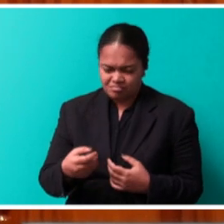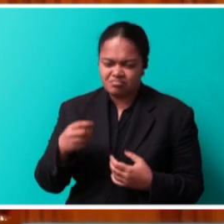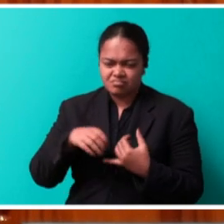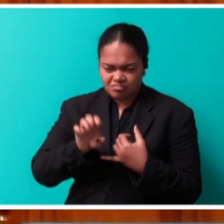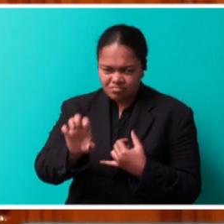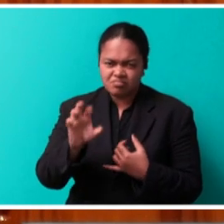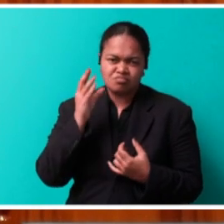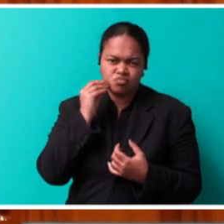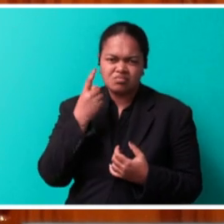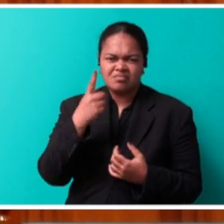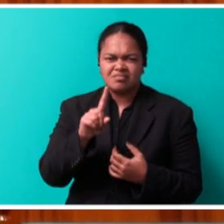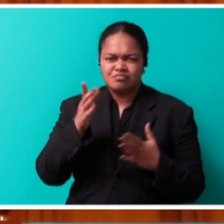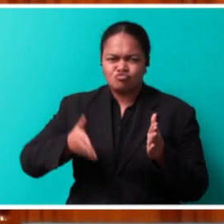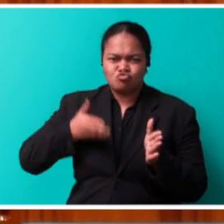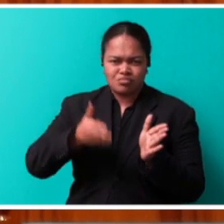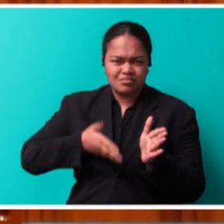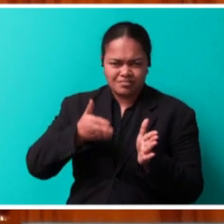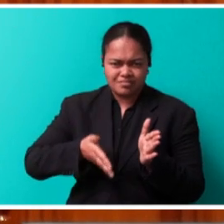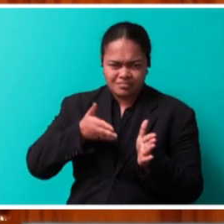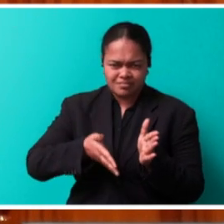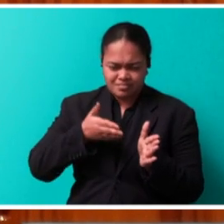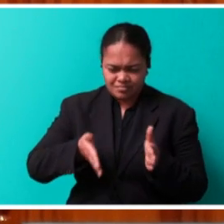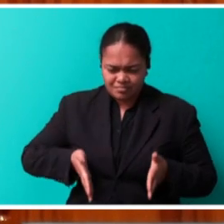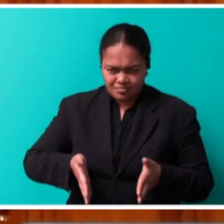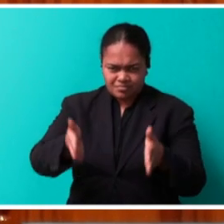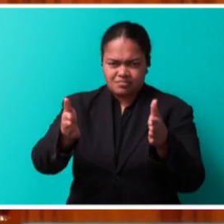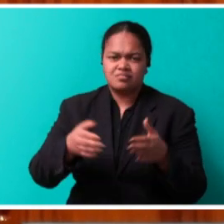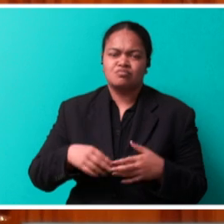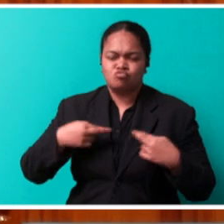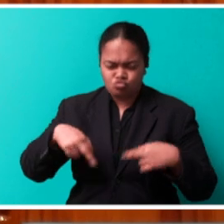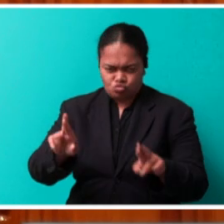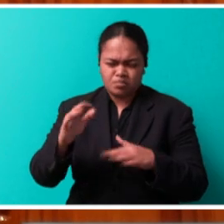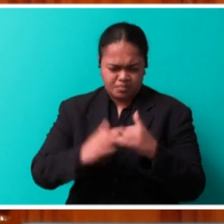railway systems, roads, waterways and other infrastructure.